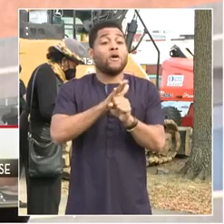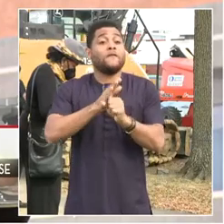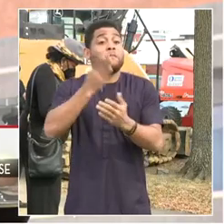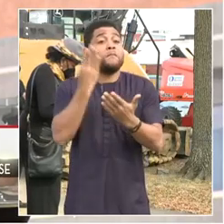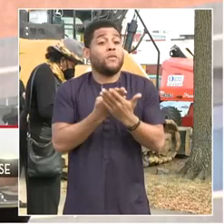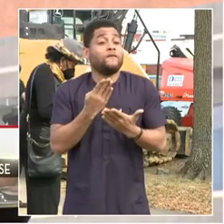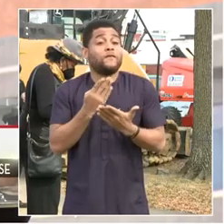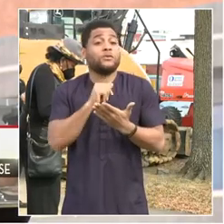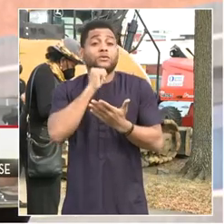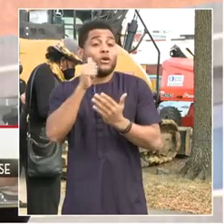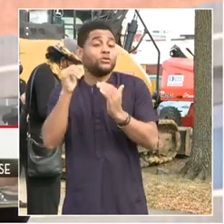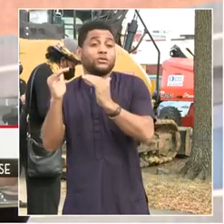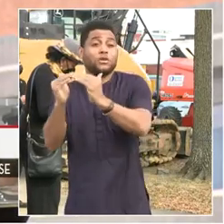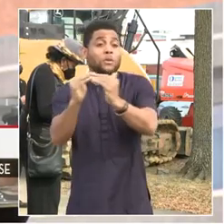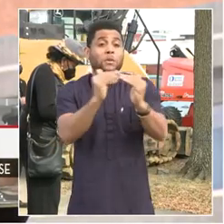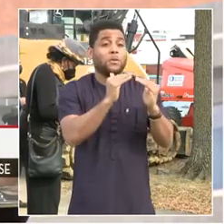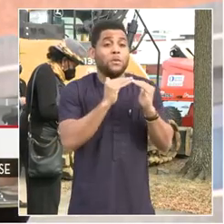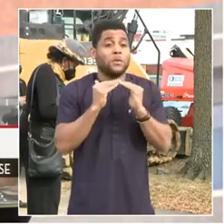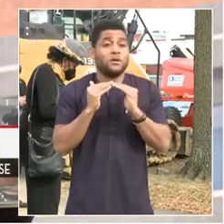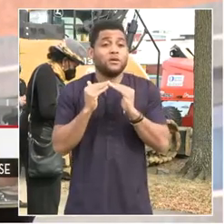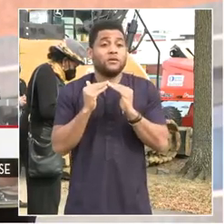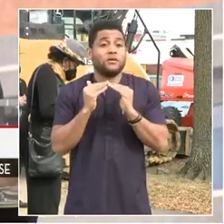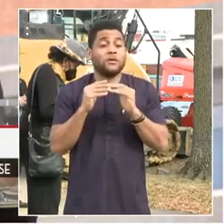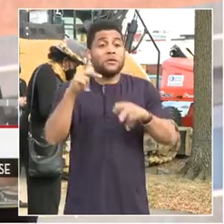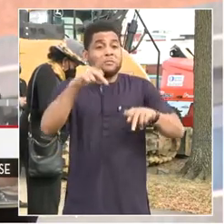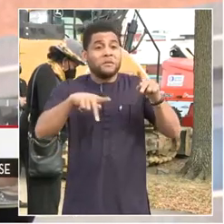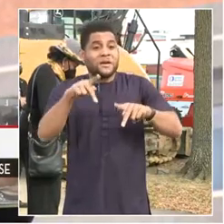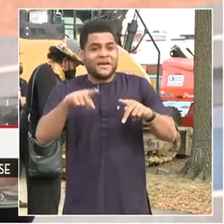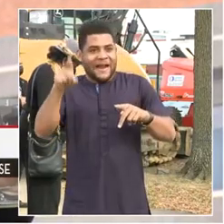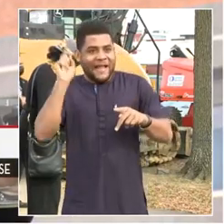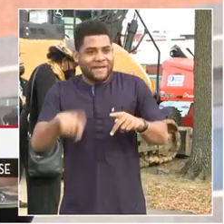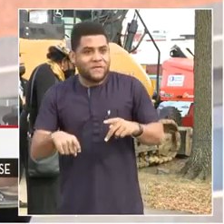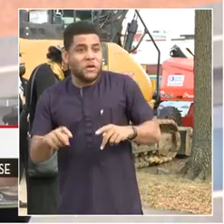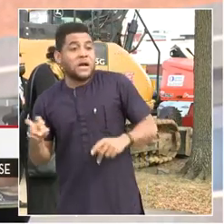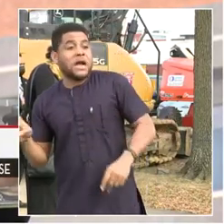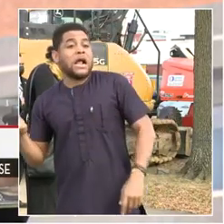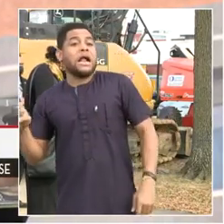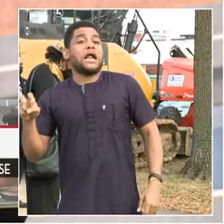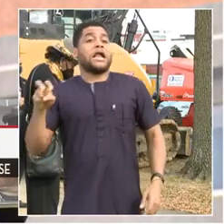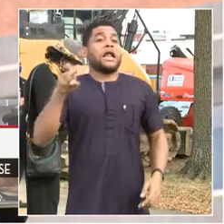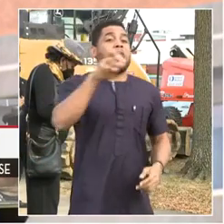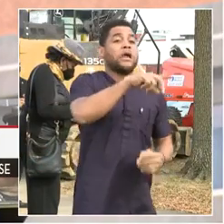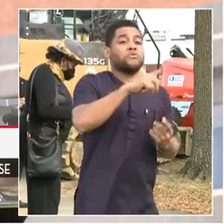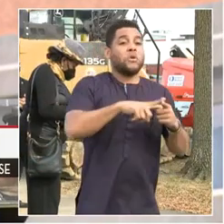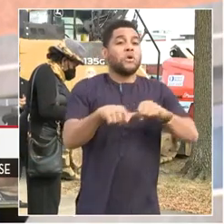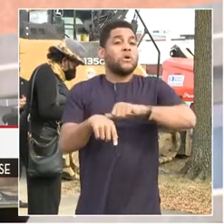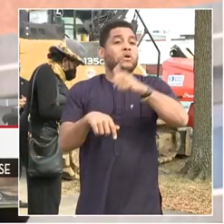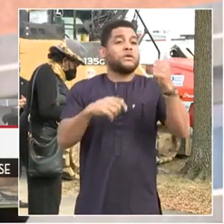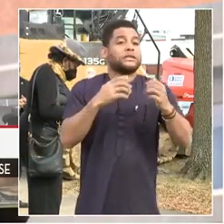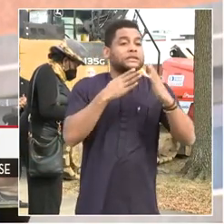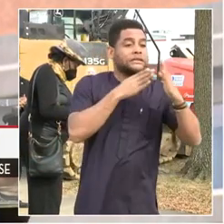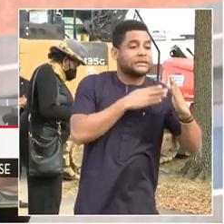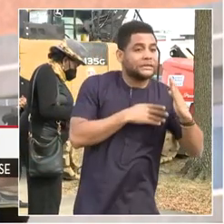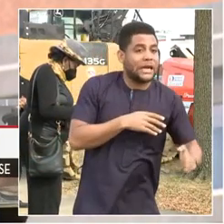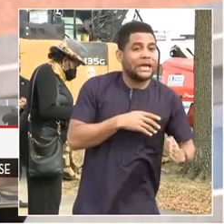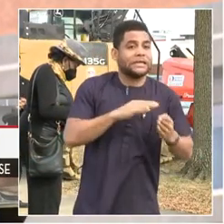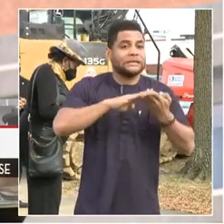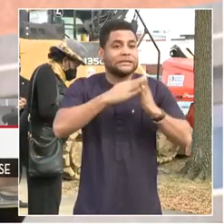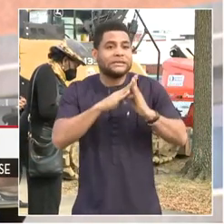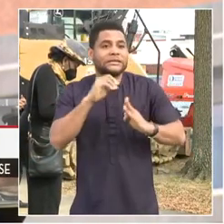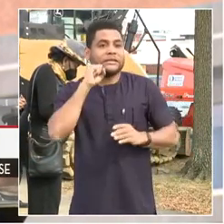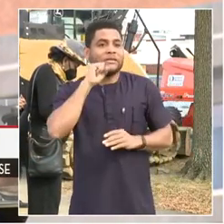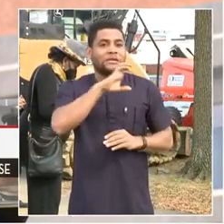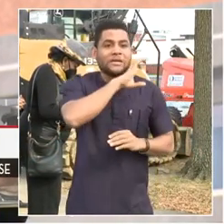And people having, you know, going across the city to get their services, and our seniors have to travel and complaining about, you know,